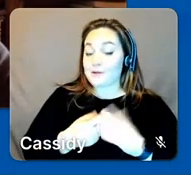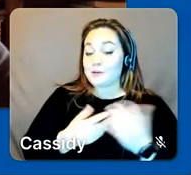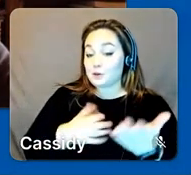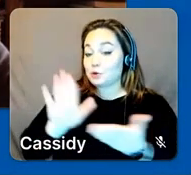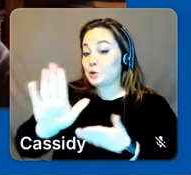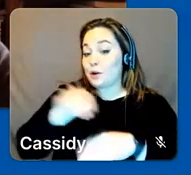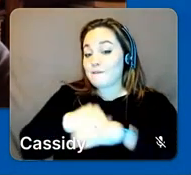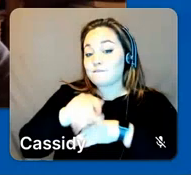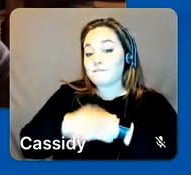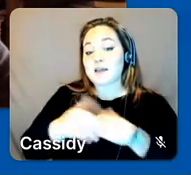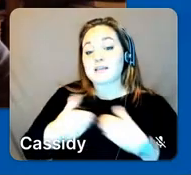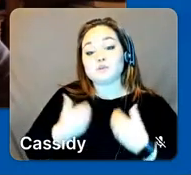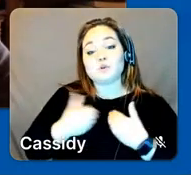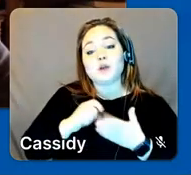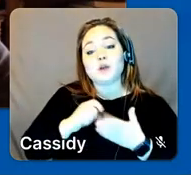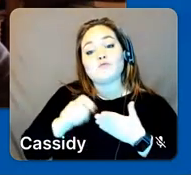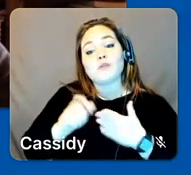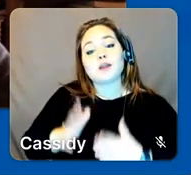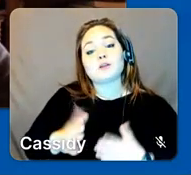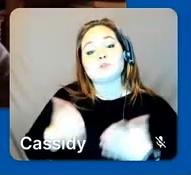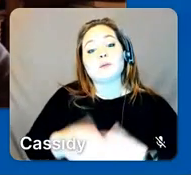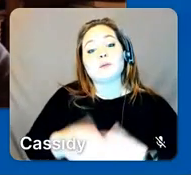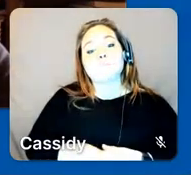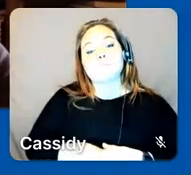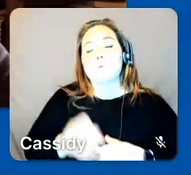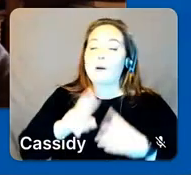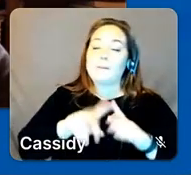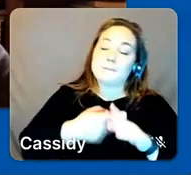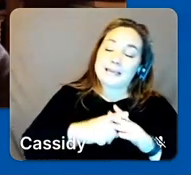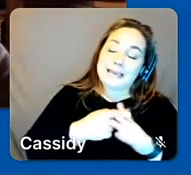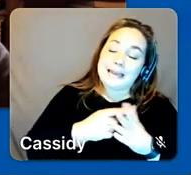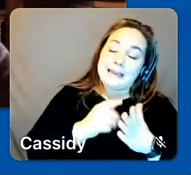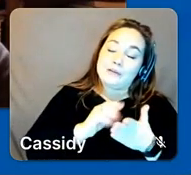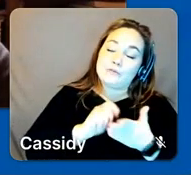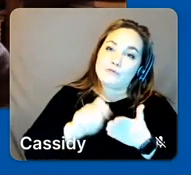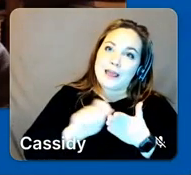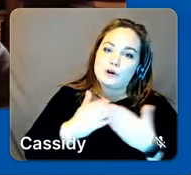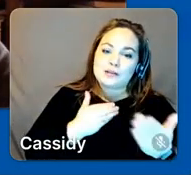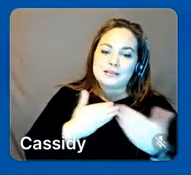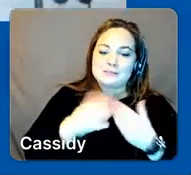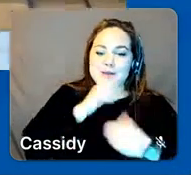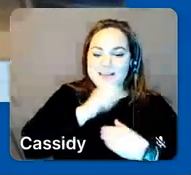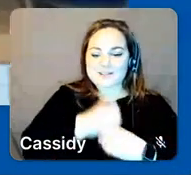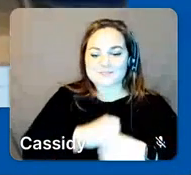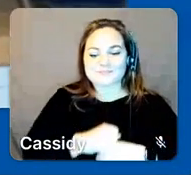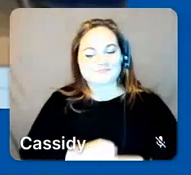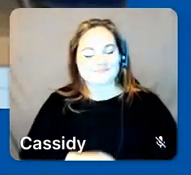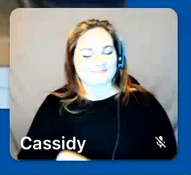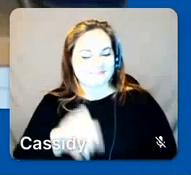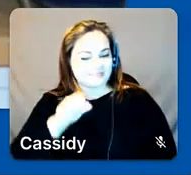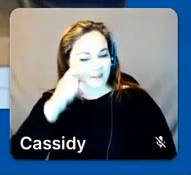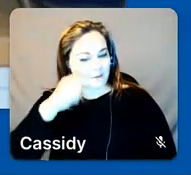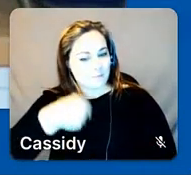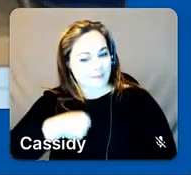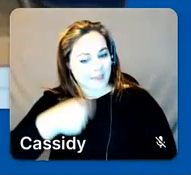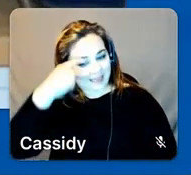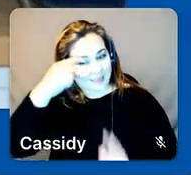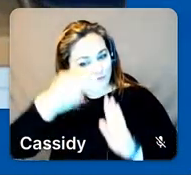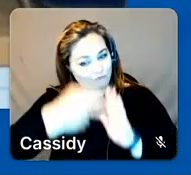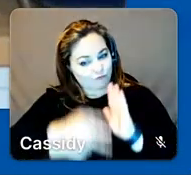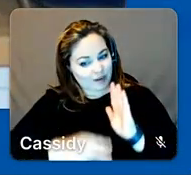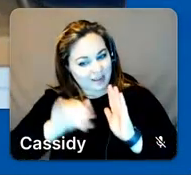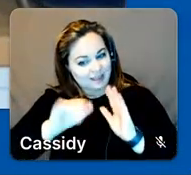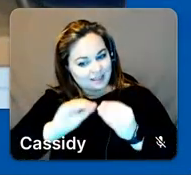to young writers? So or for beginning writers, whatever their age is. Yeah, For me, I think reading is the number